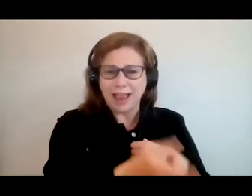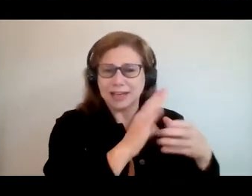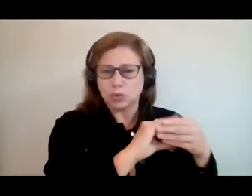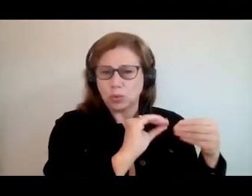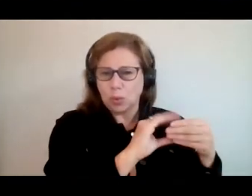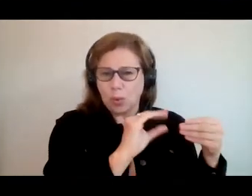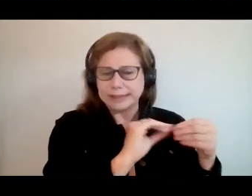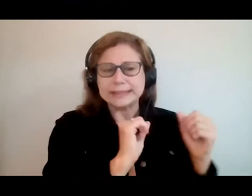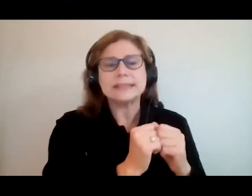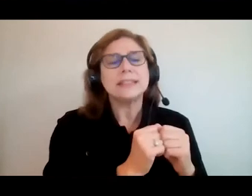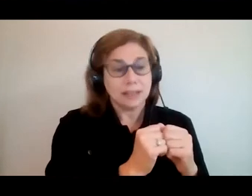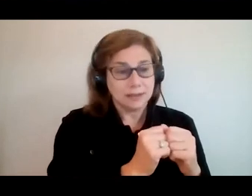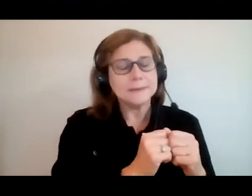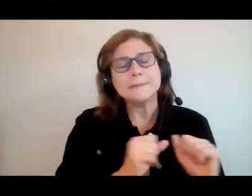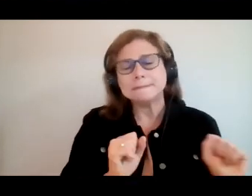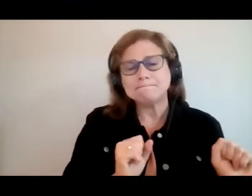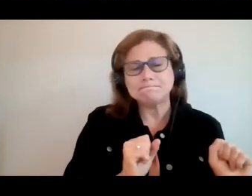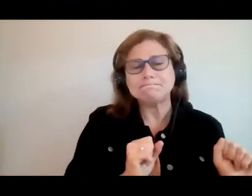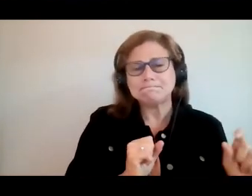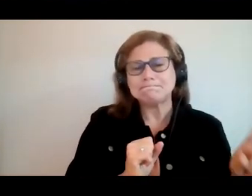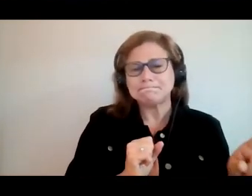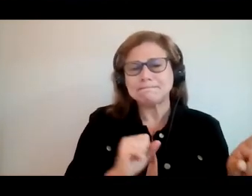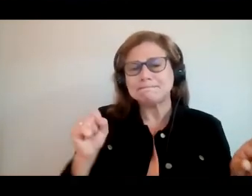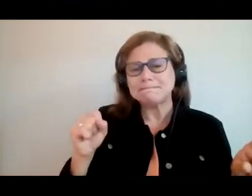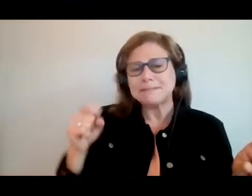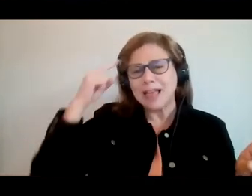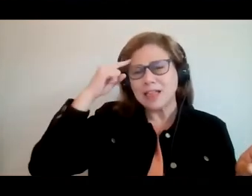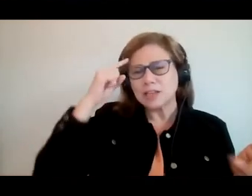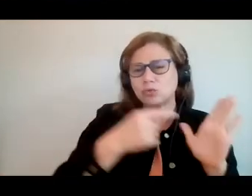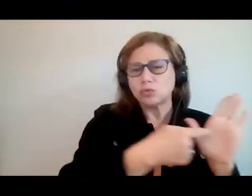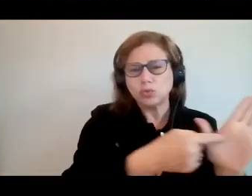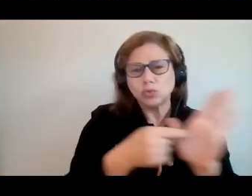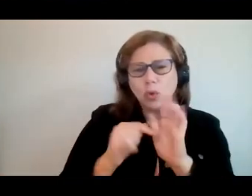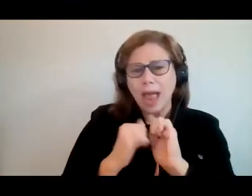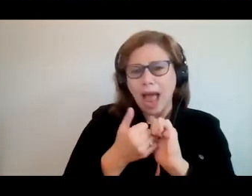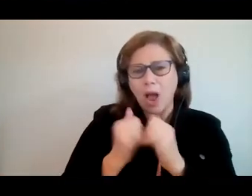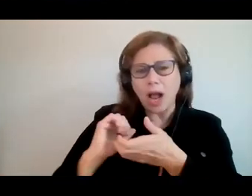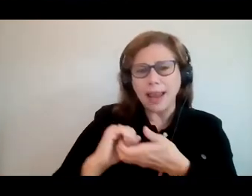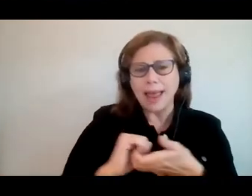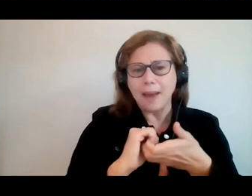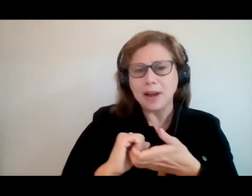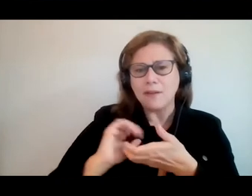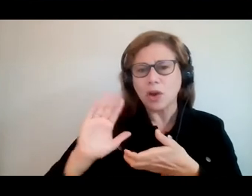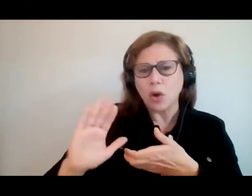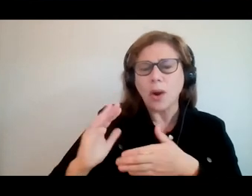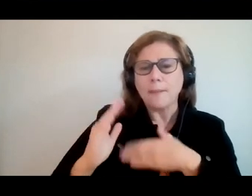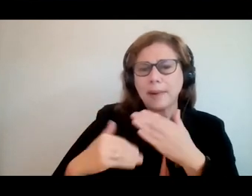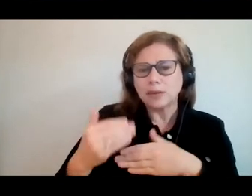Yeah, I think it totally shows how collaborative your process was in the finished work,